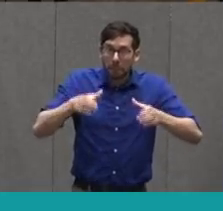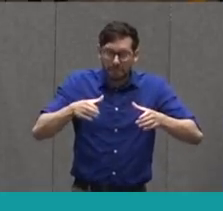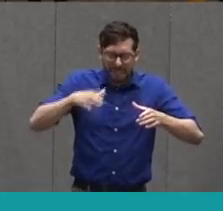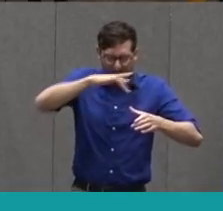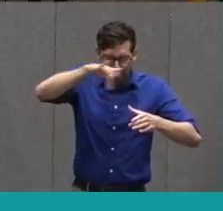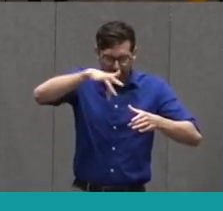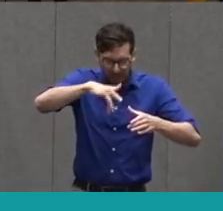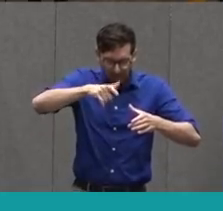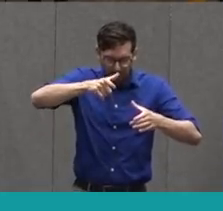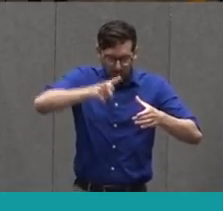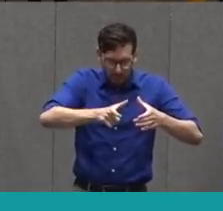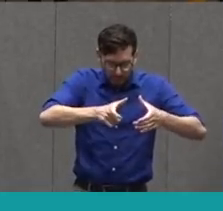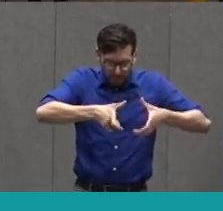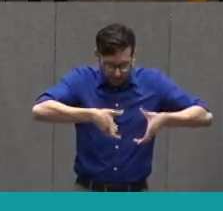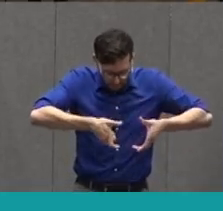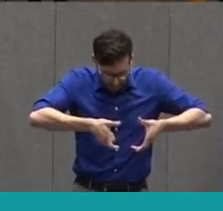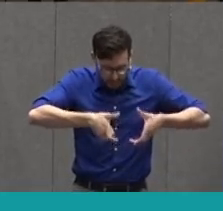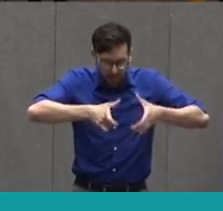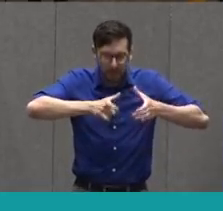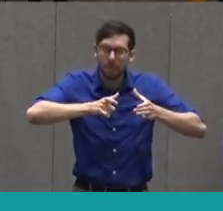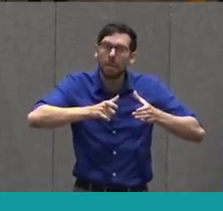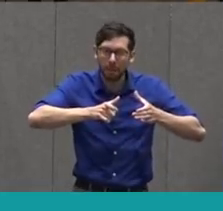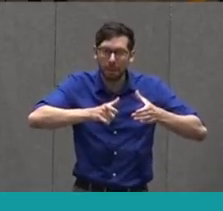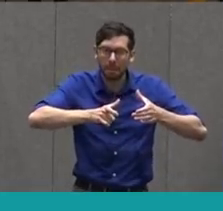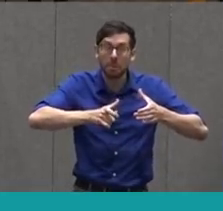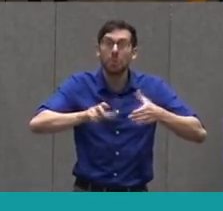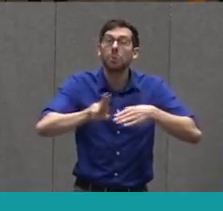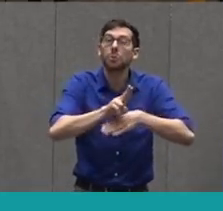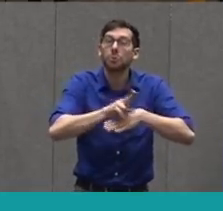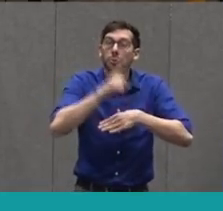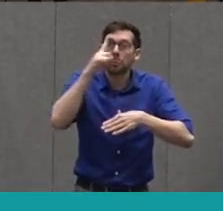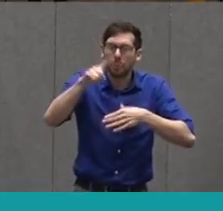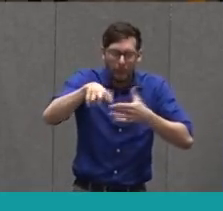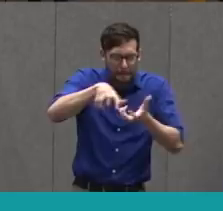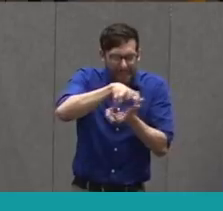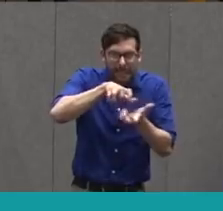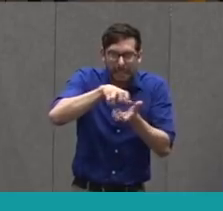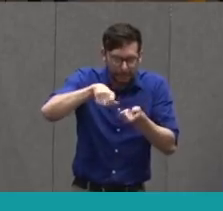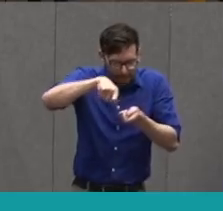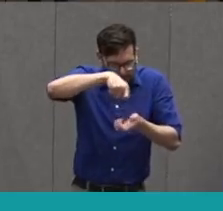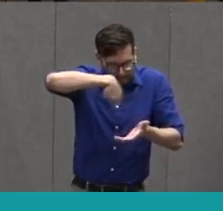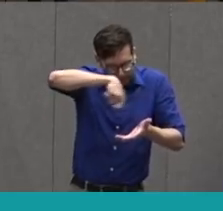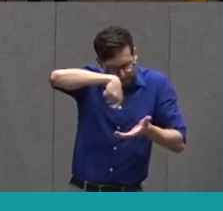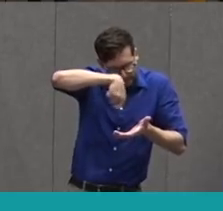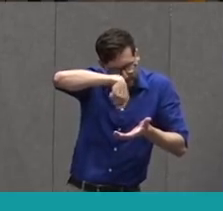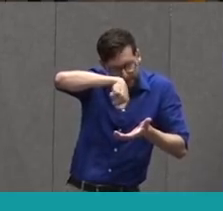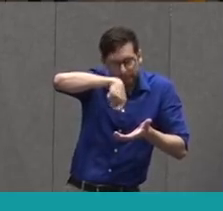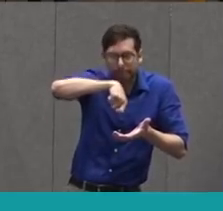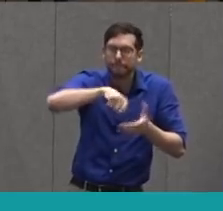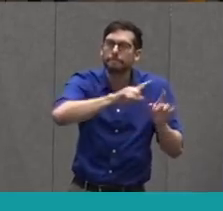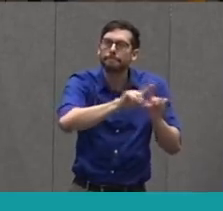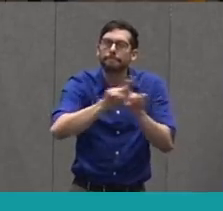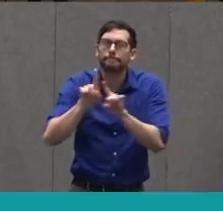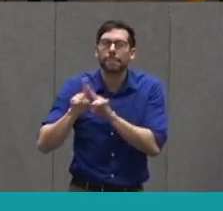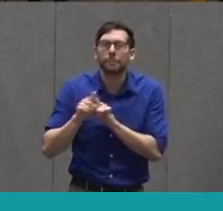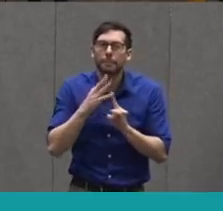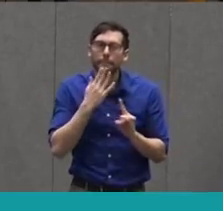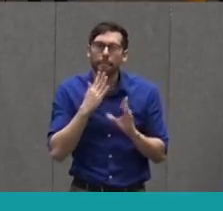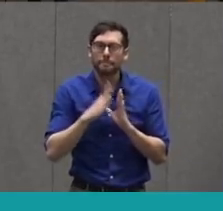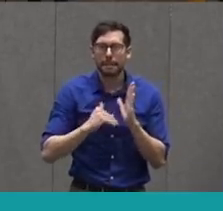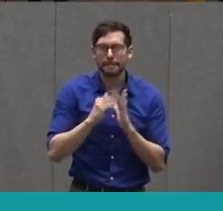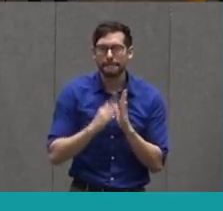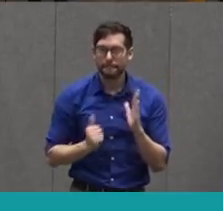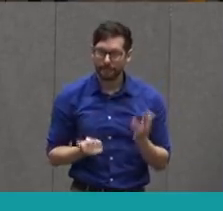for mixing paints. So as you notice, all of these things have a